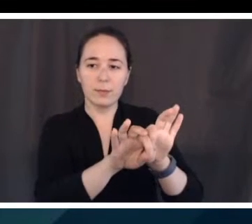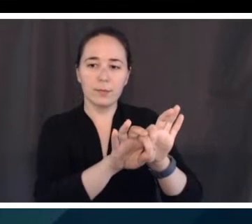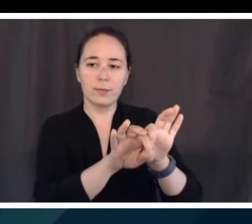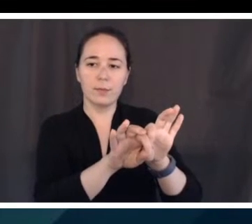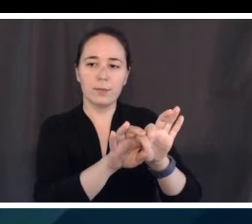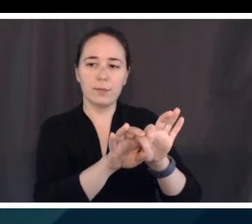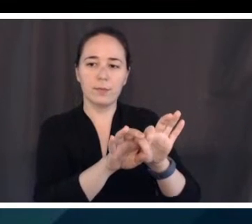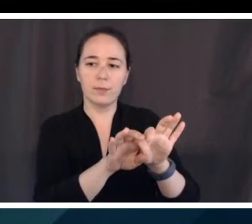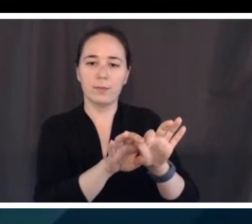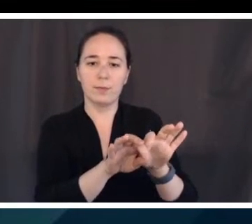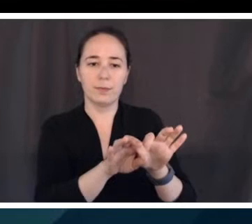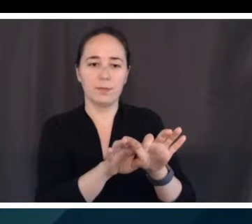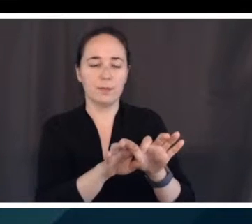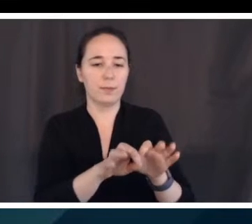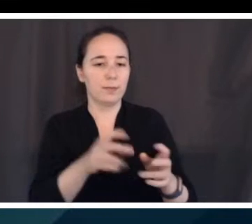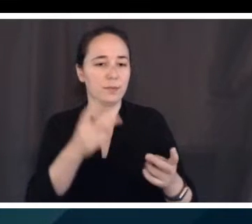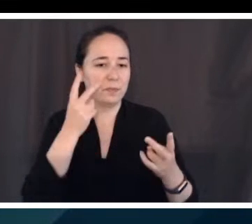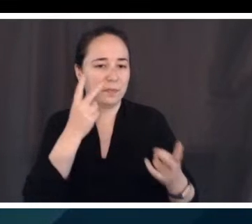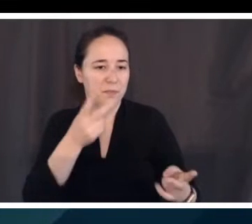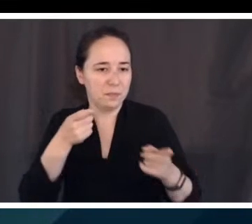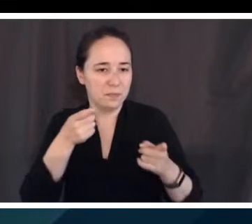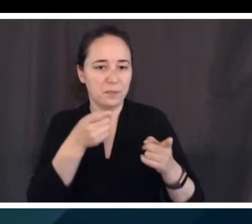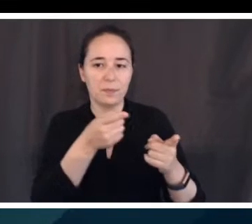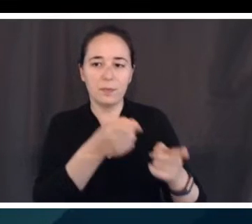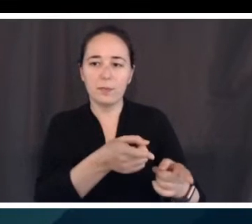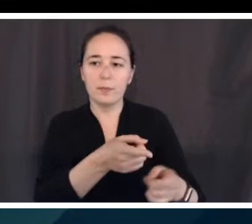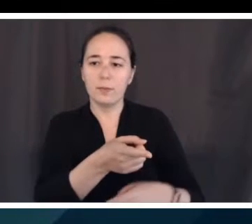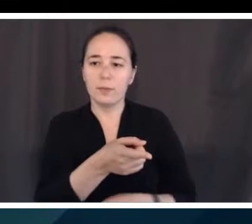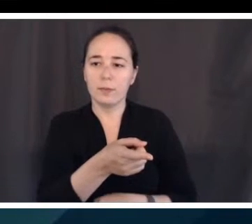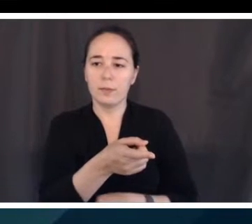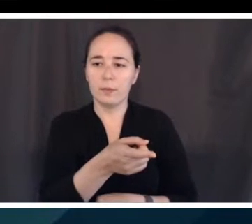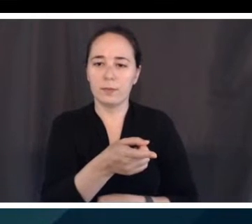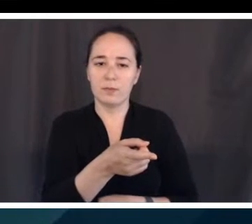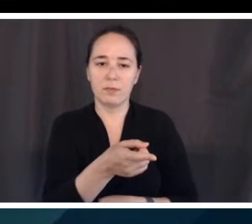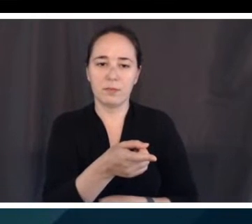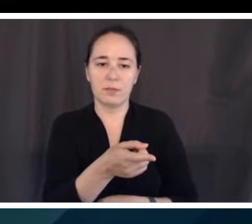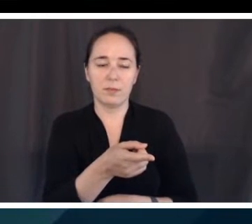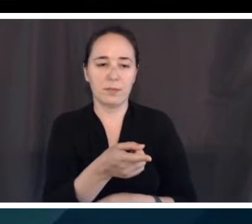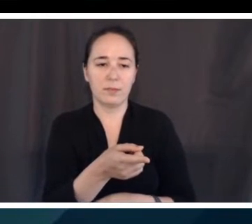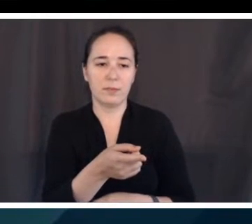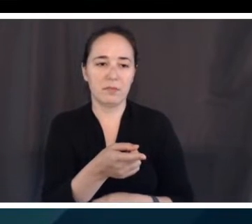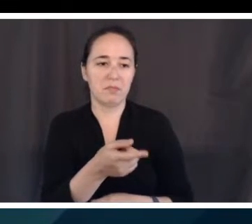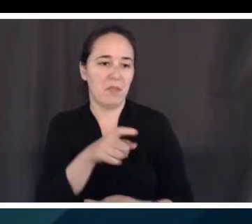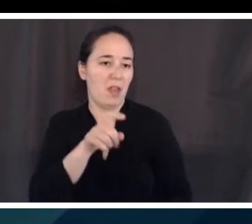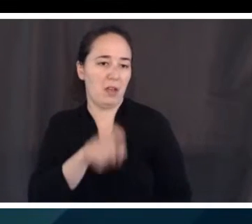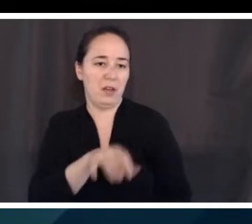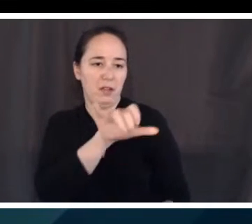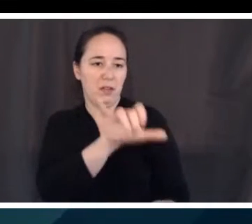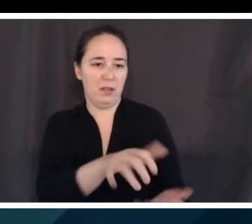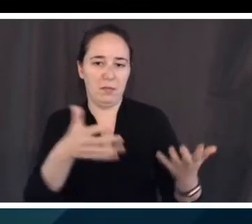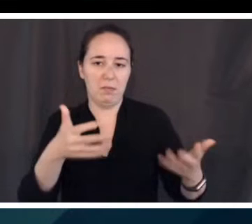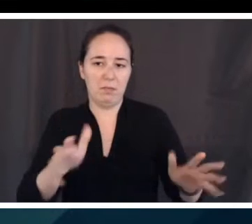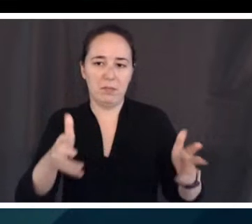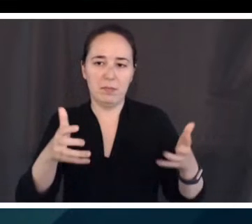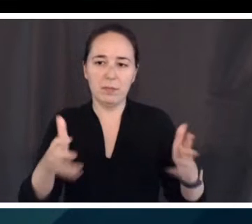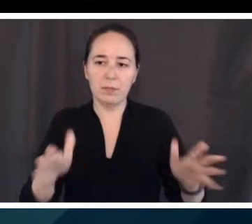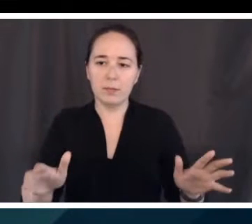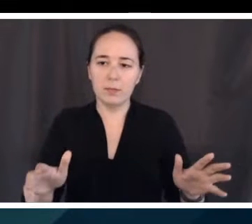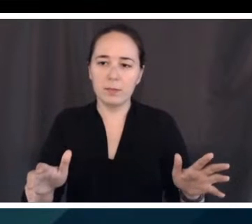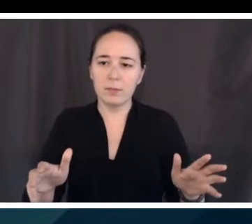I see you, you're all I need to see. 'Cause